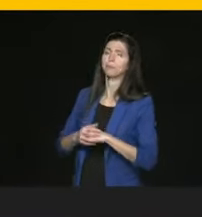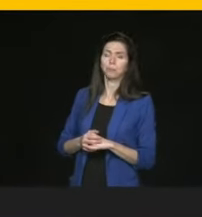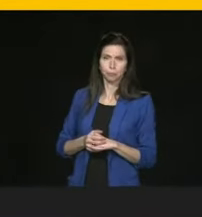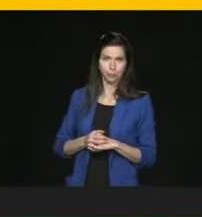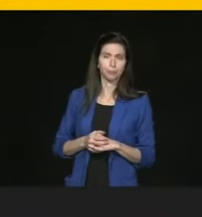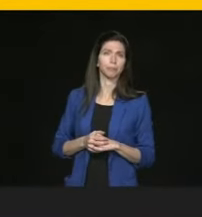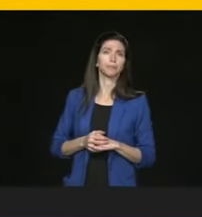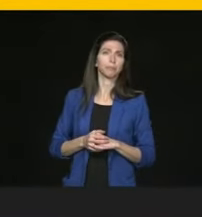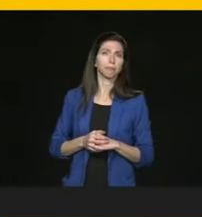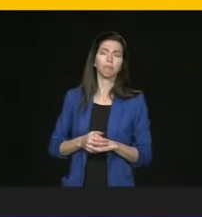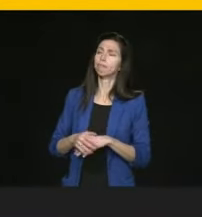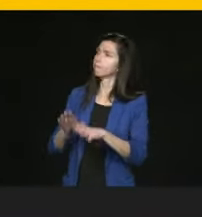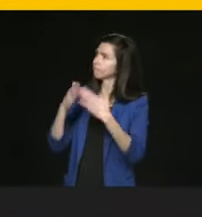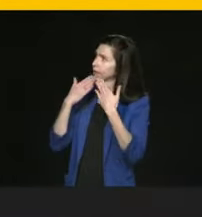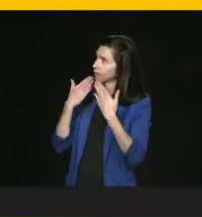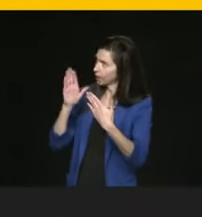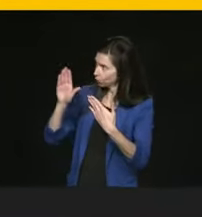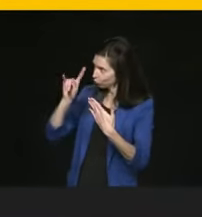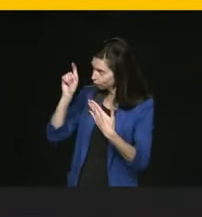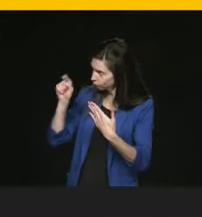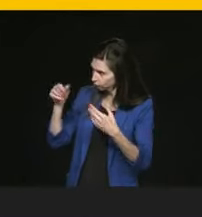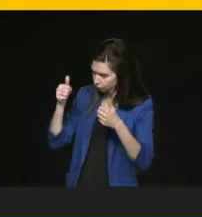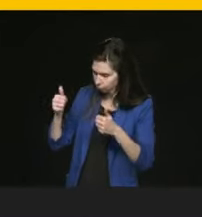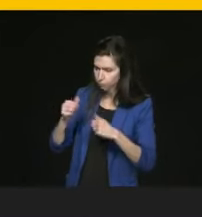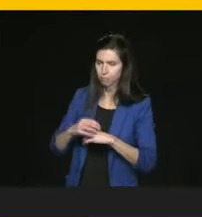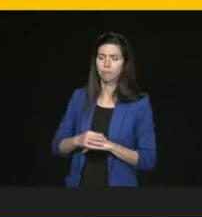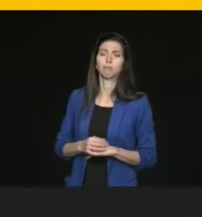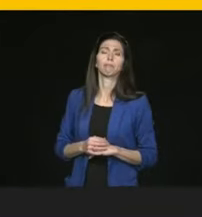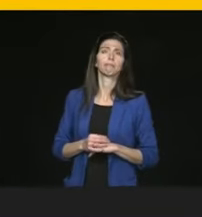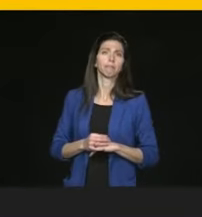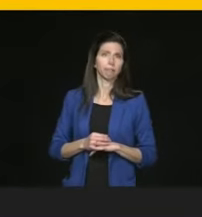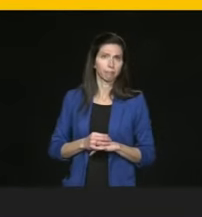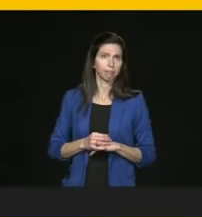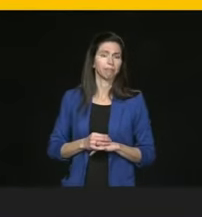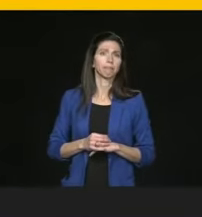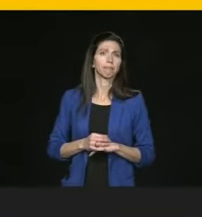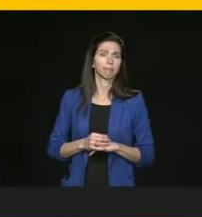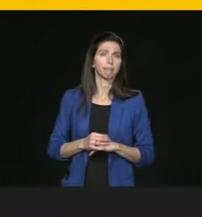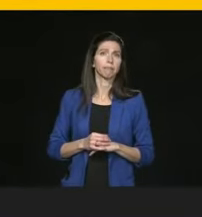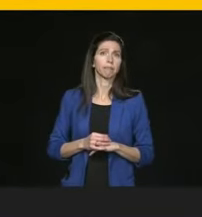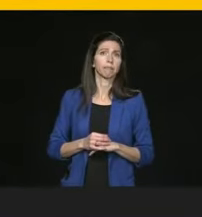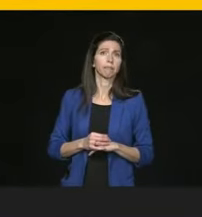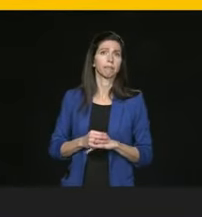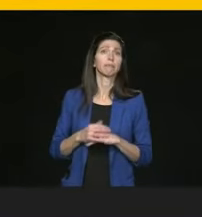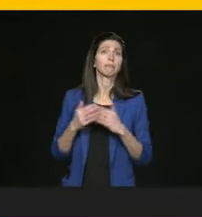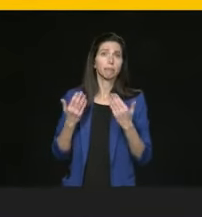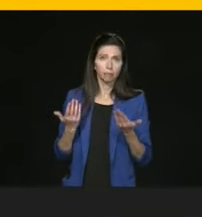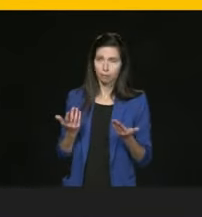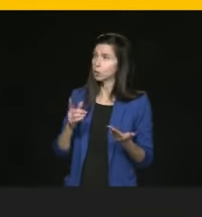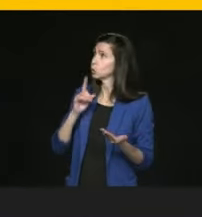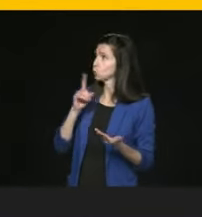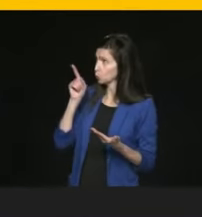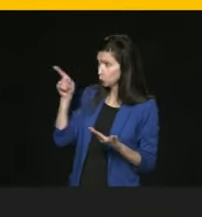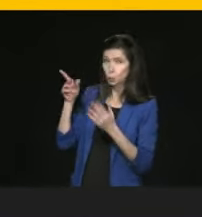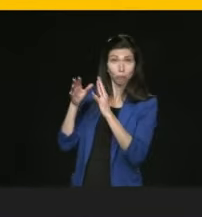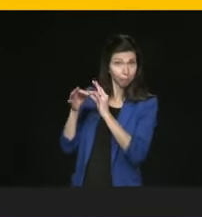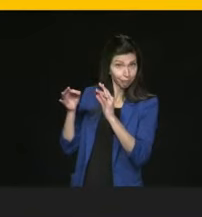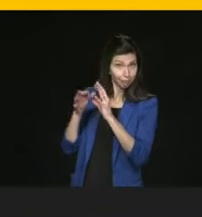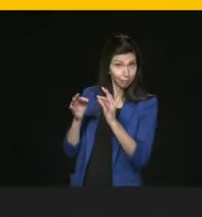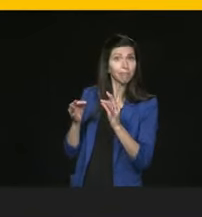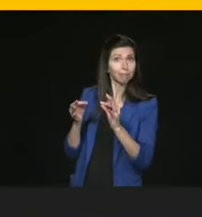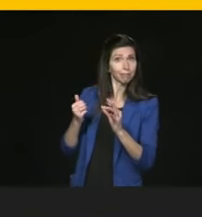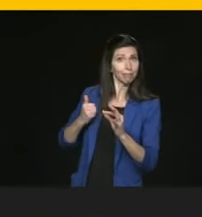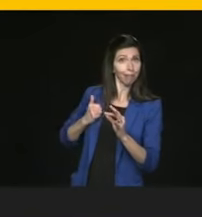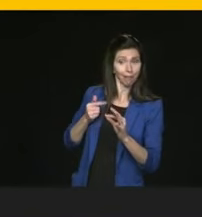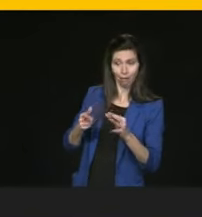Philippe Vincent. As you have mentioned, our relationship with the United States is very important in